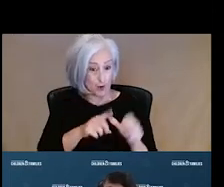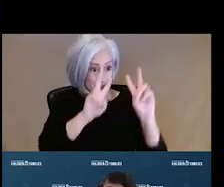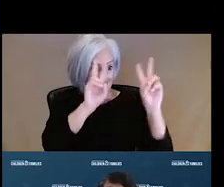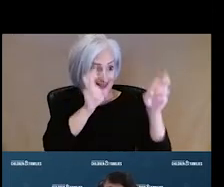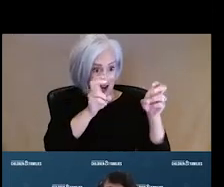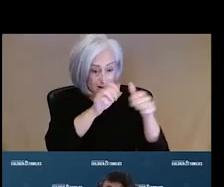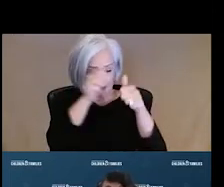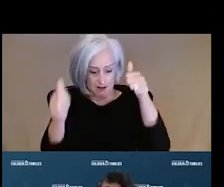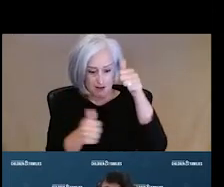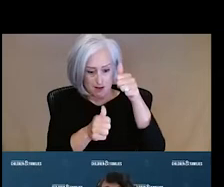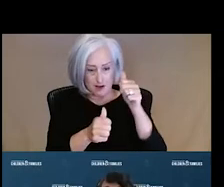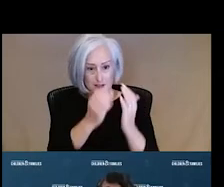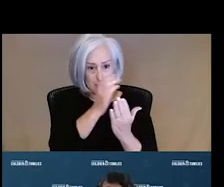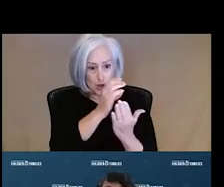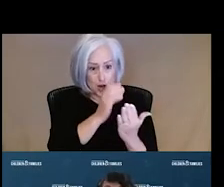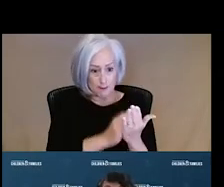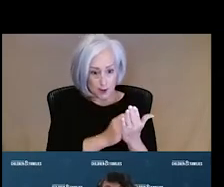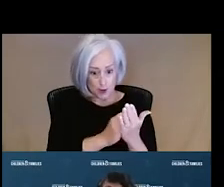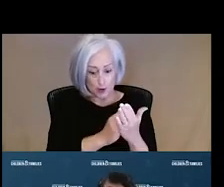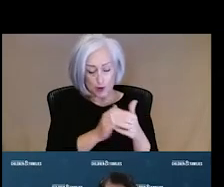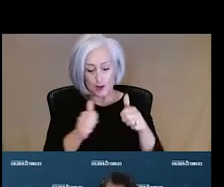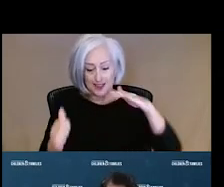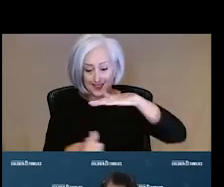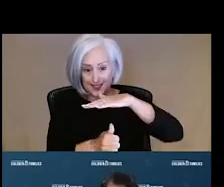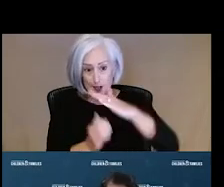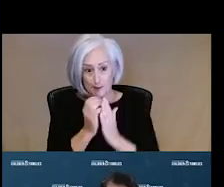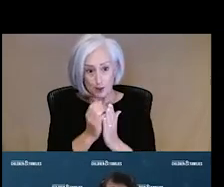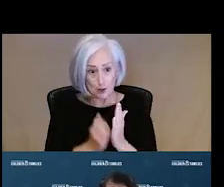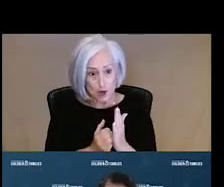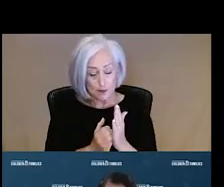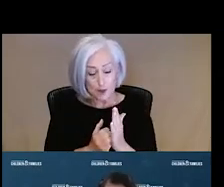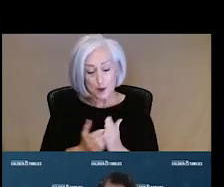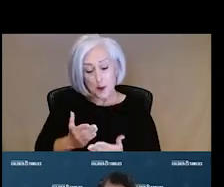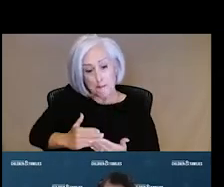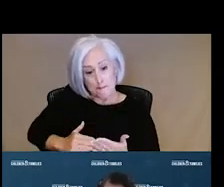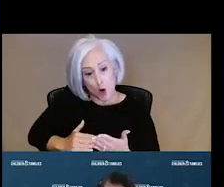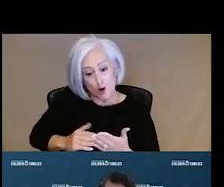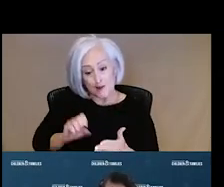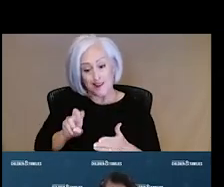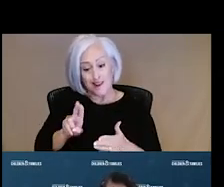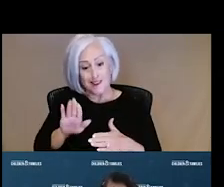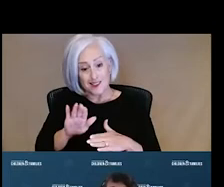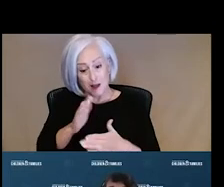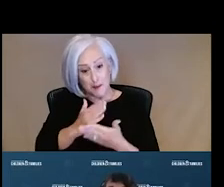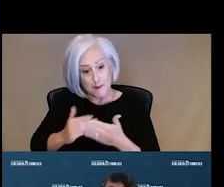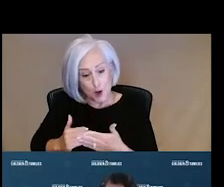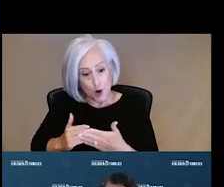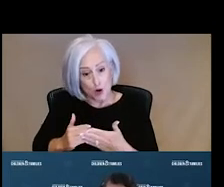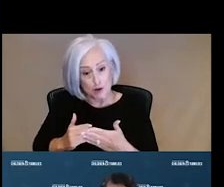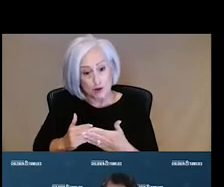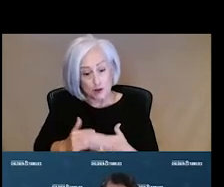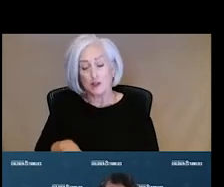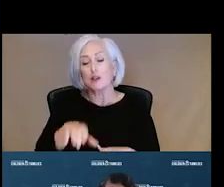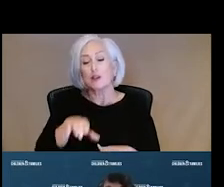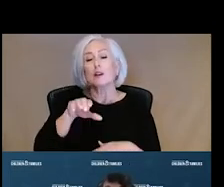chapter, subchapter, part, and subpart. So given that, this 45 CFR